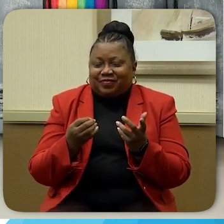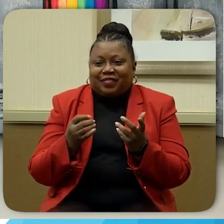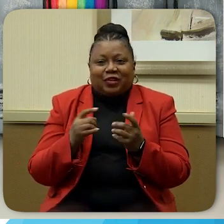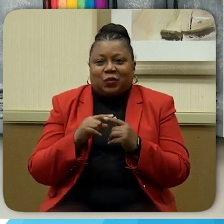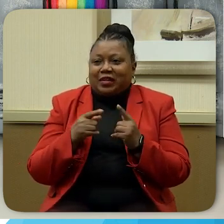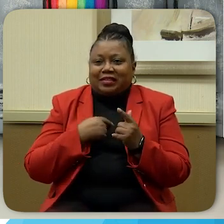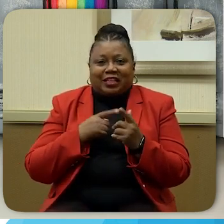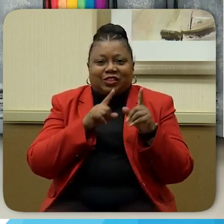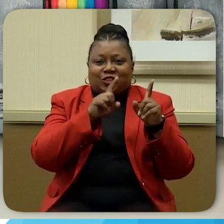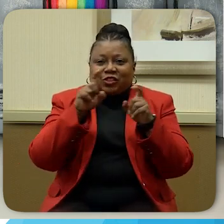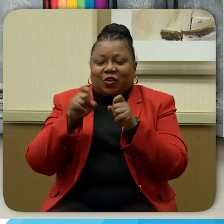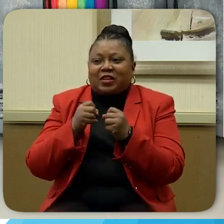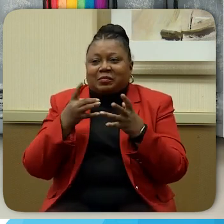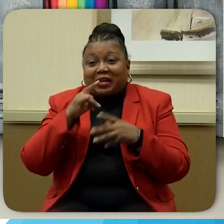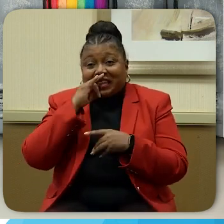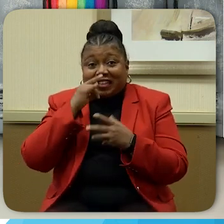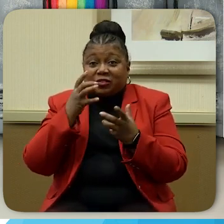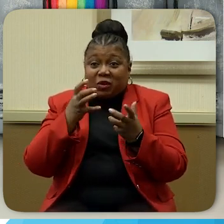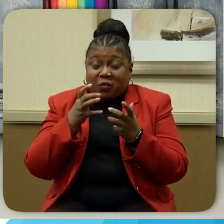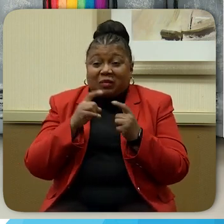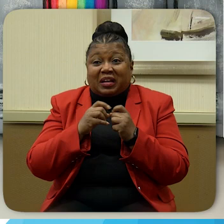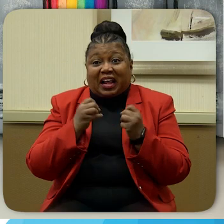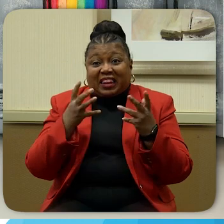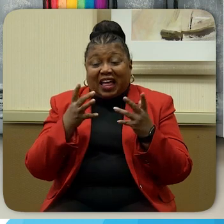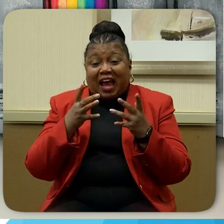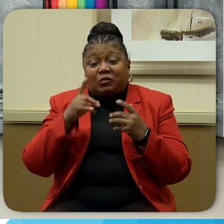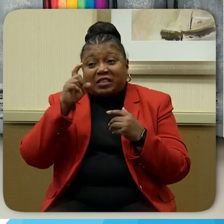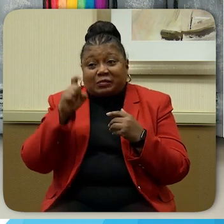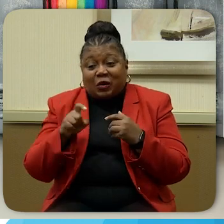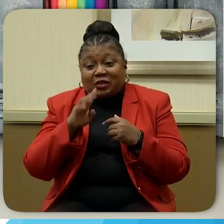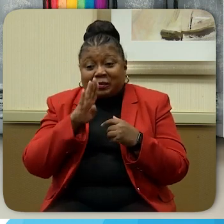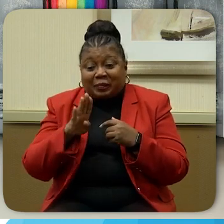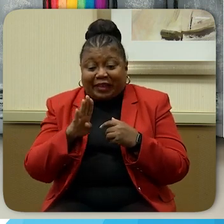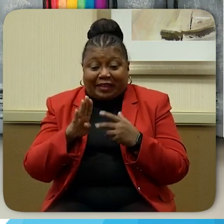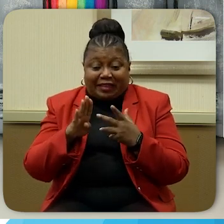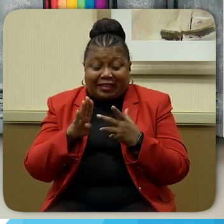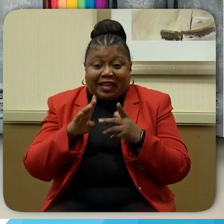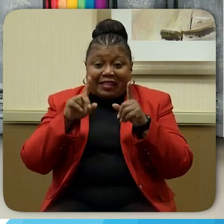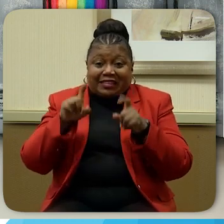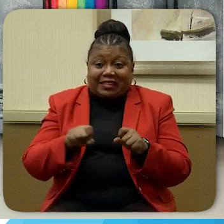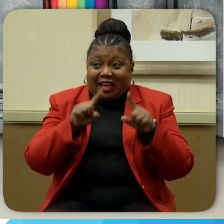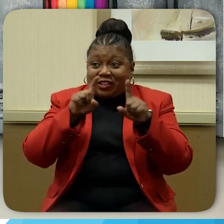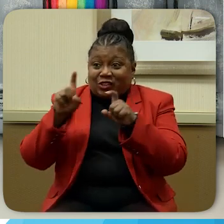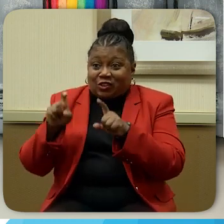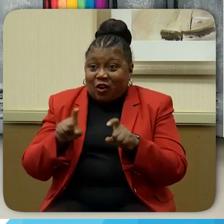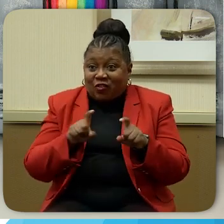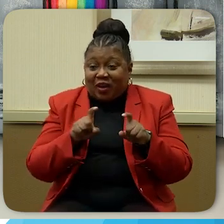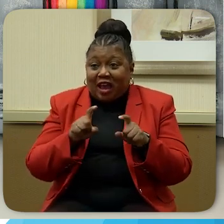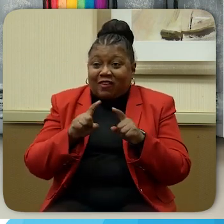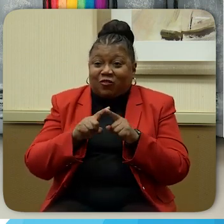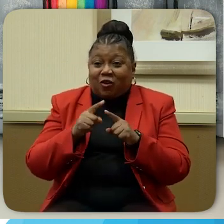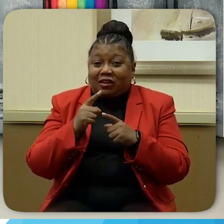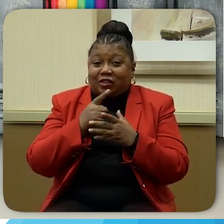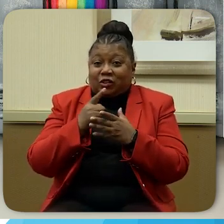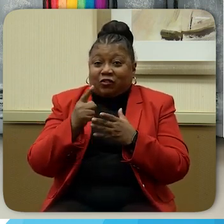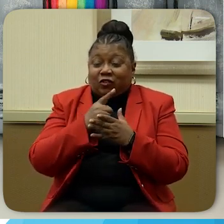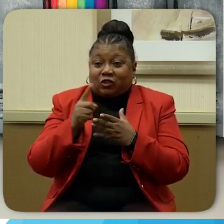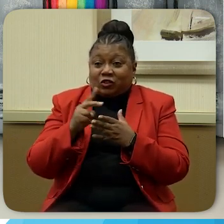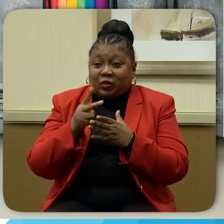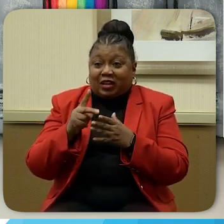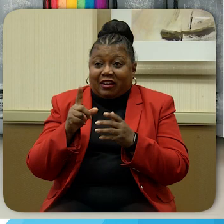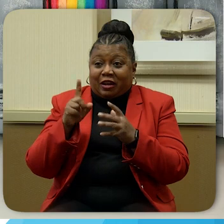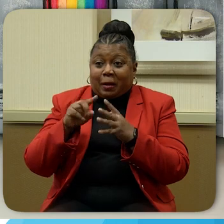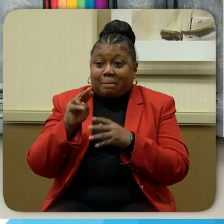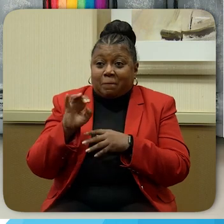we didn't survey as many kids as we wanted to because a lot were supposed to be taking that survey in the first couple weeks of March